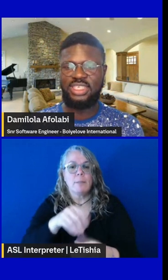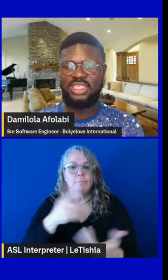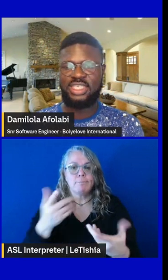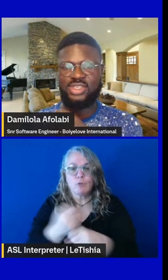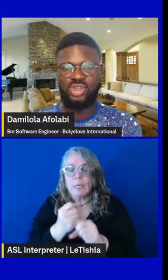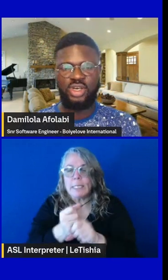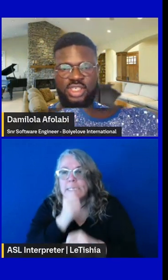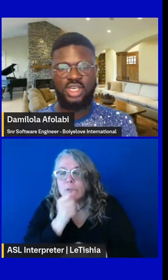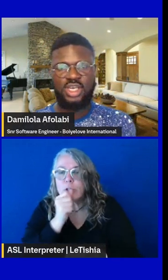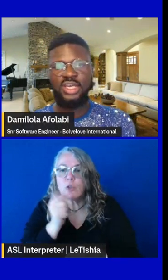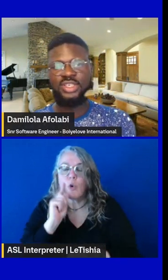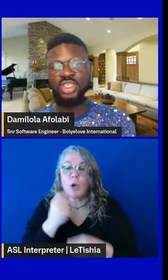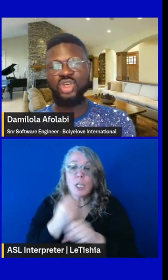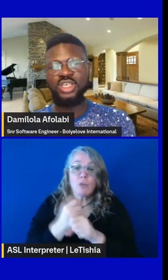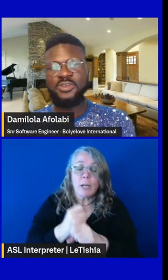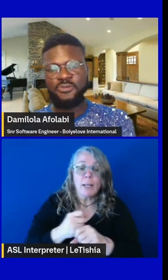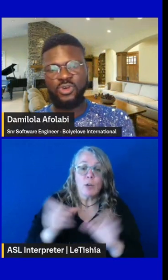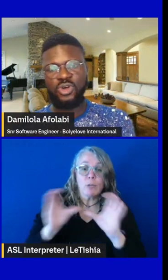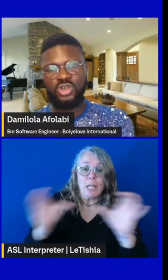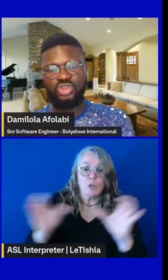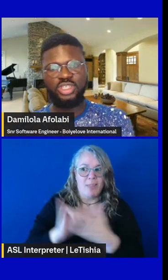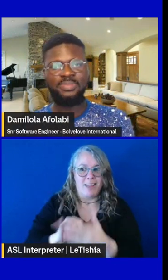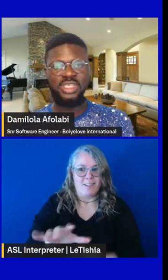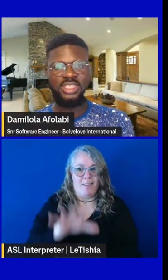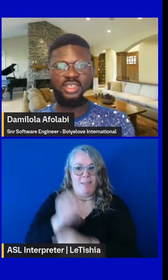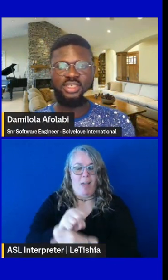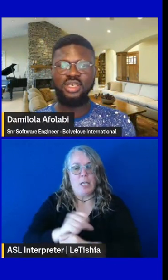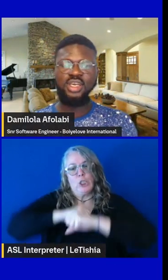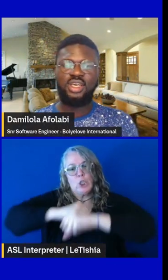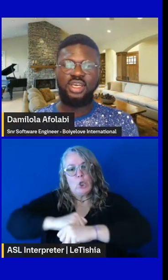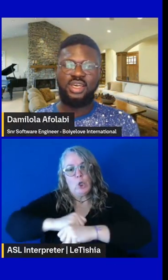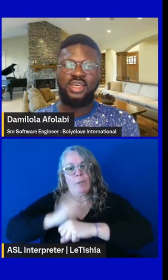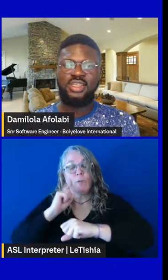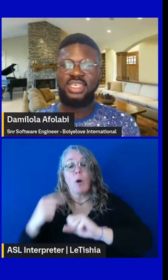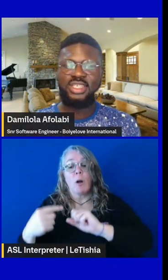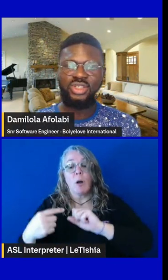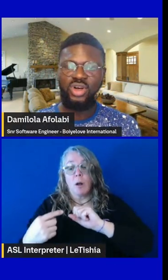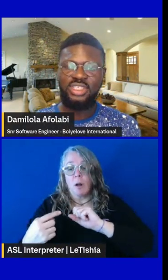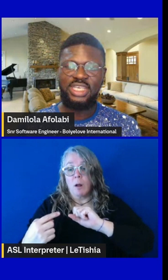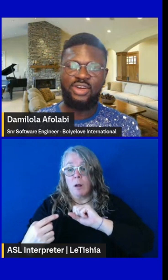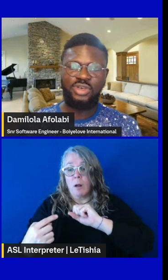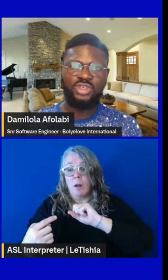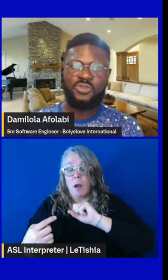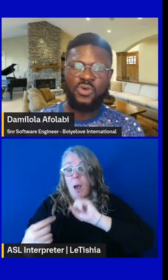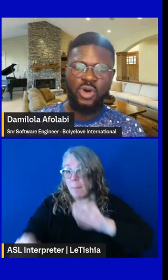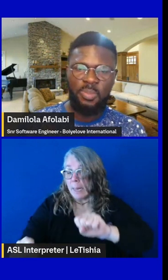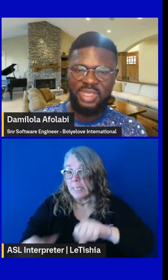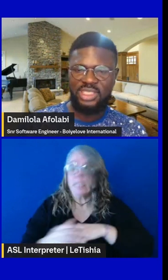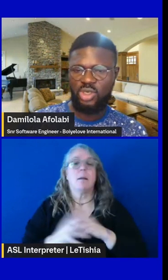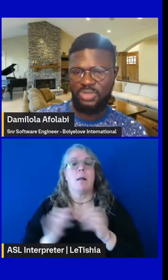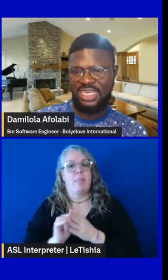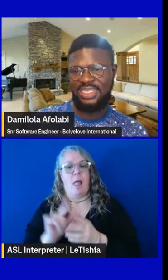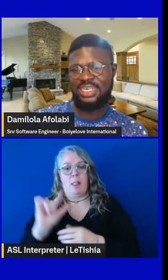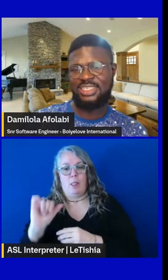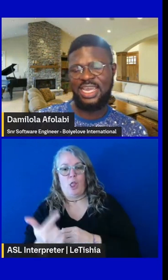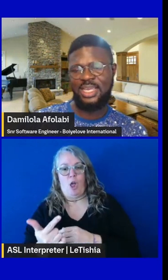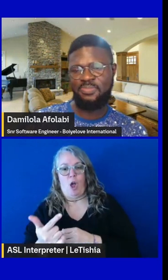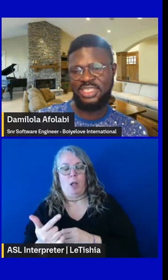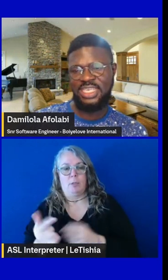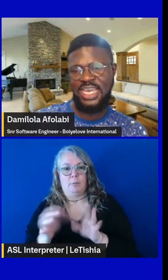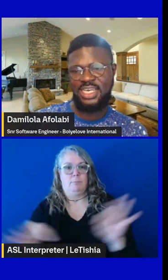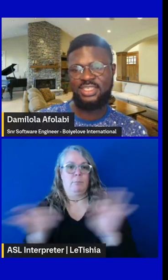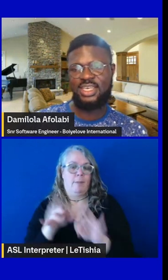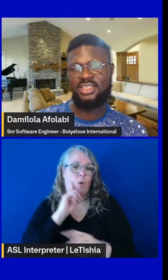updating policies is logged securely for traceability. These logs are critical for meeting compliance standards